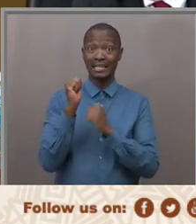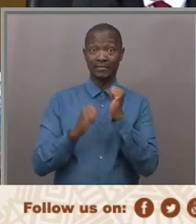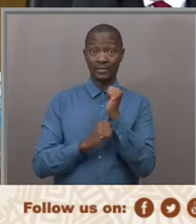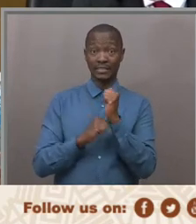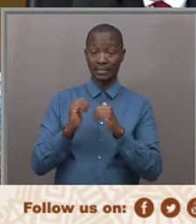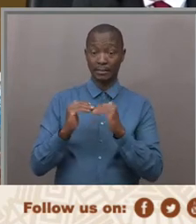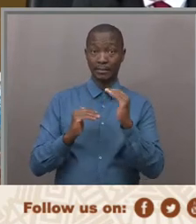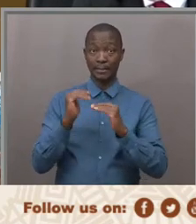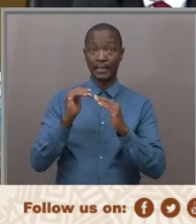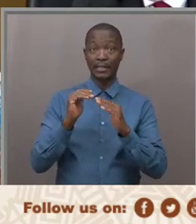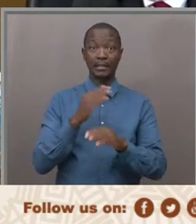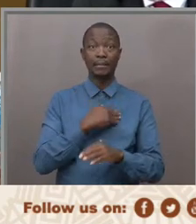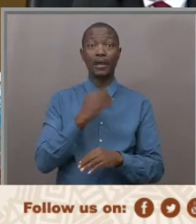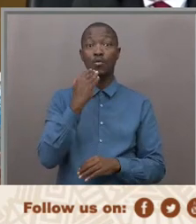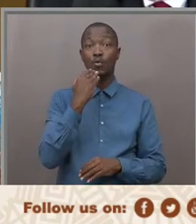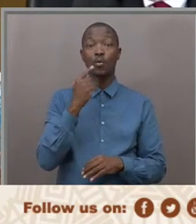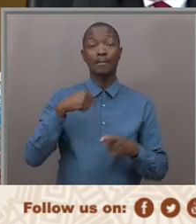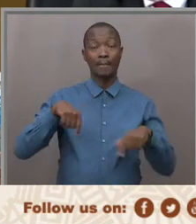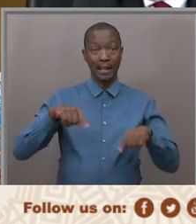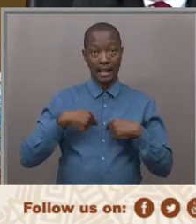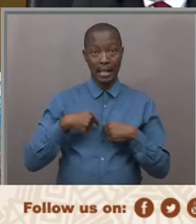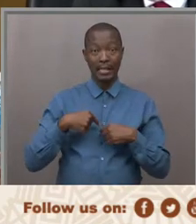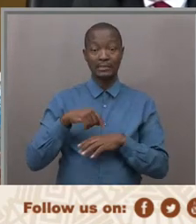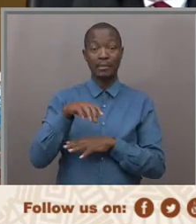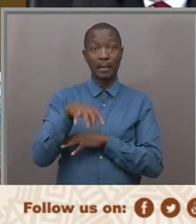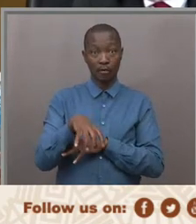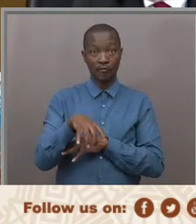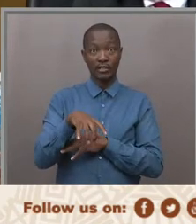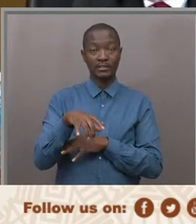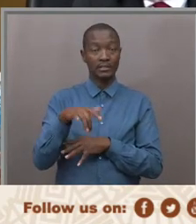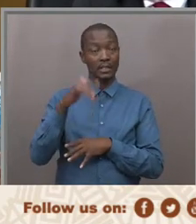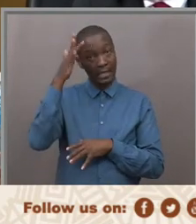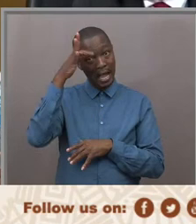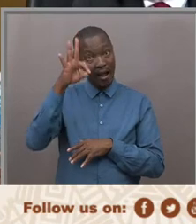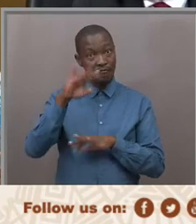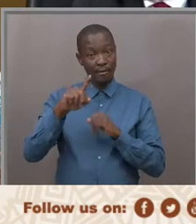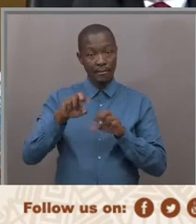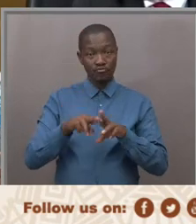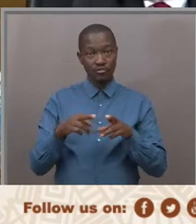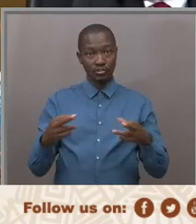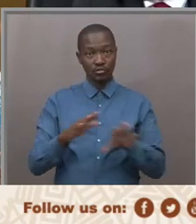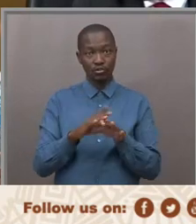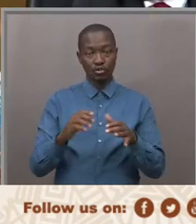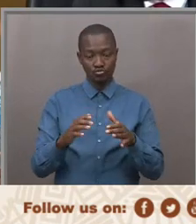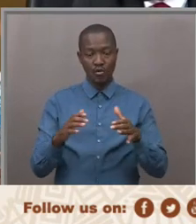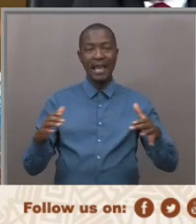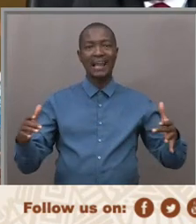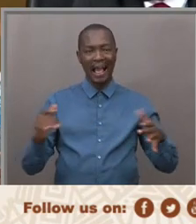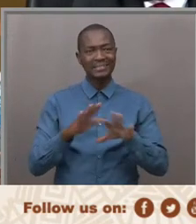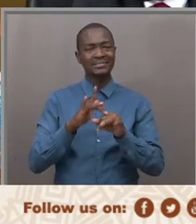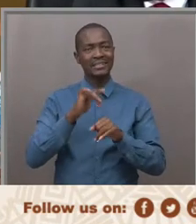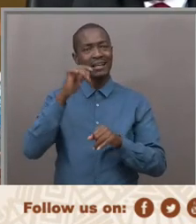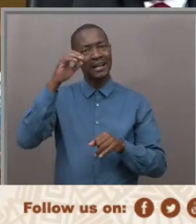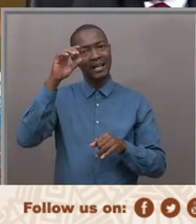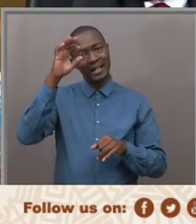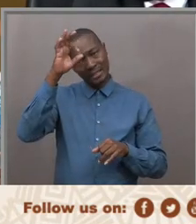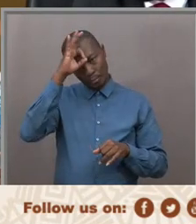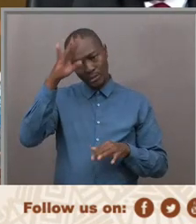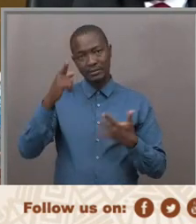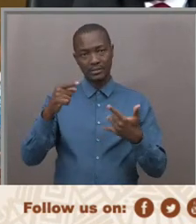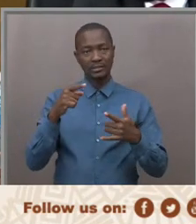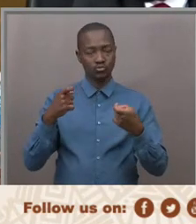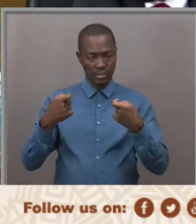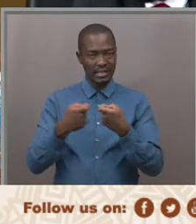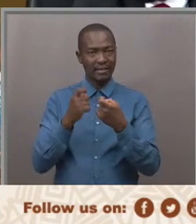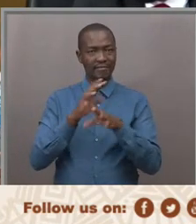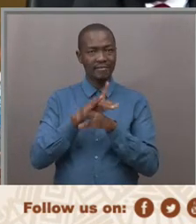by us using provincial government resources to respond, to enhance the capacity of the police to fight crime.